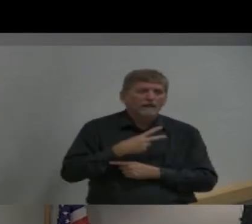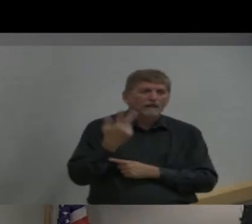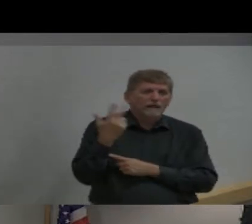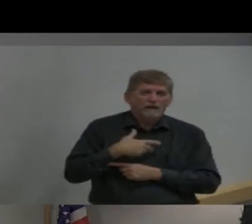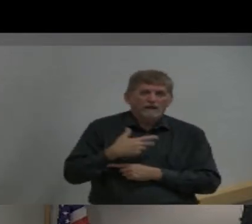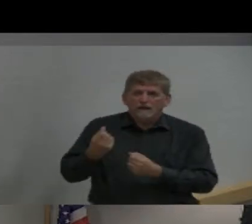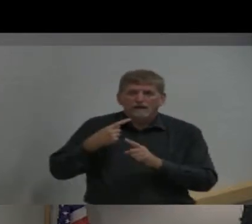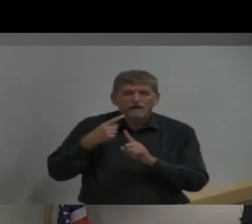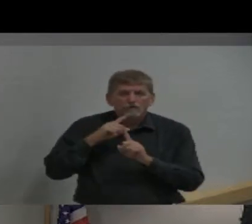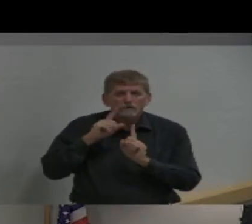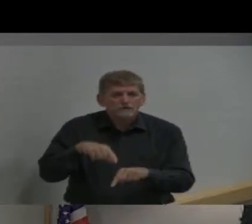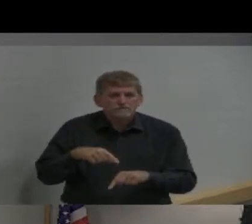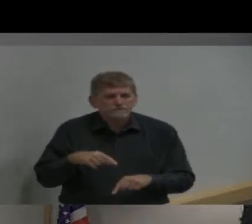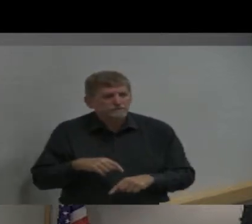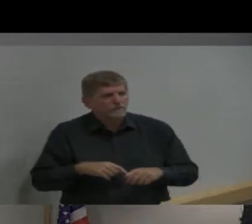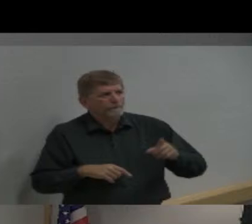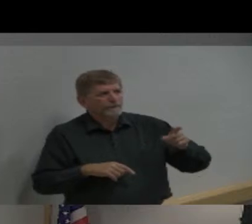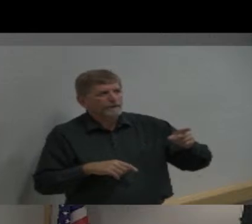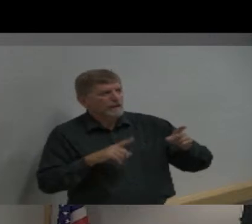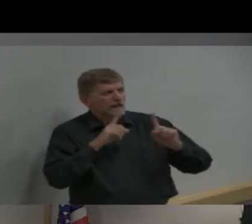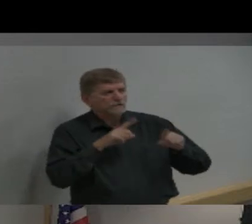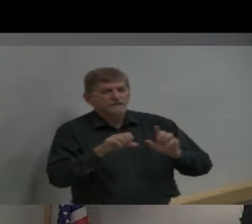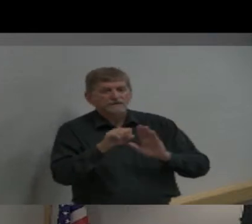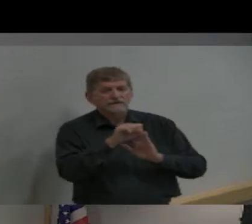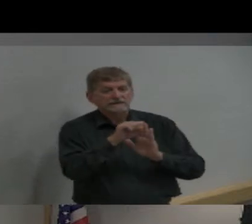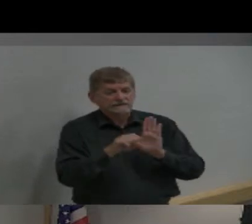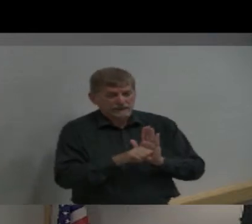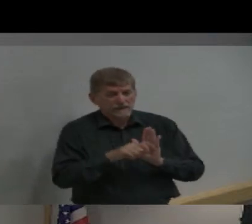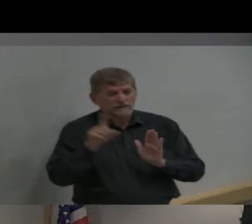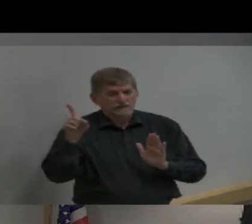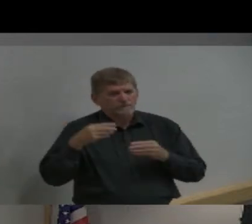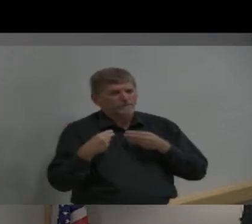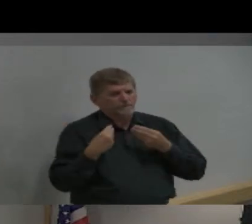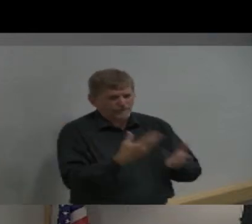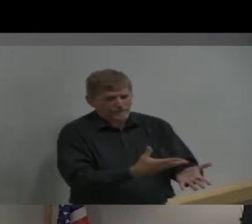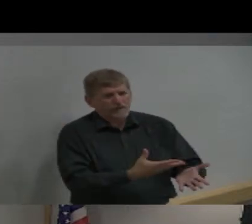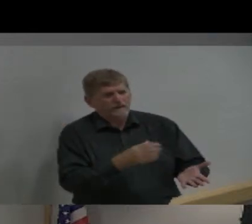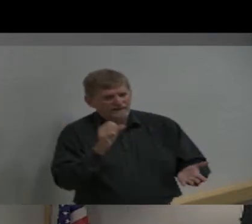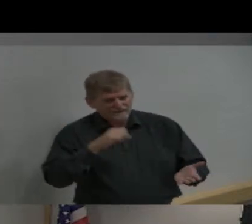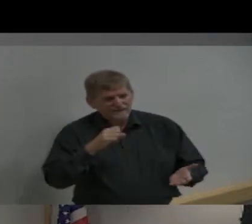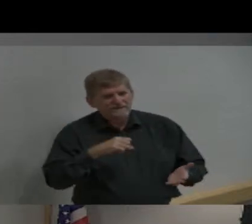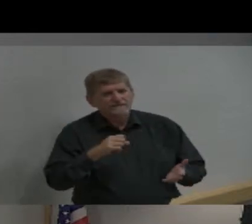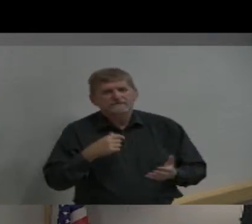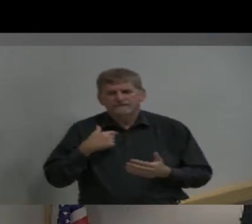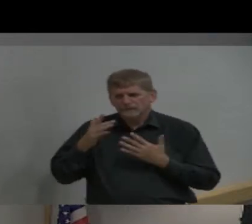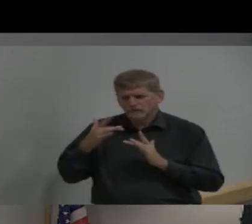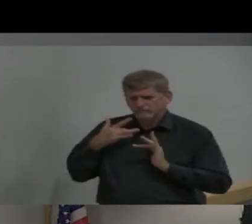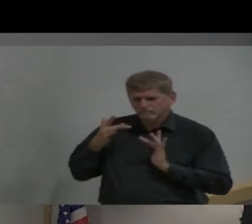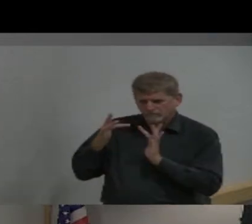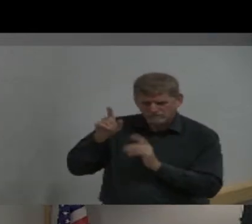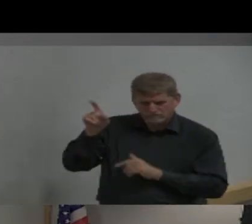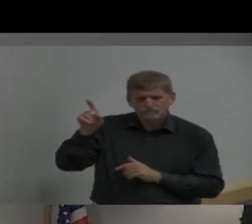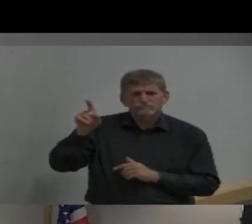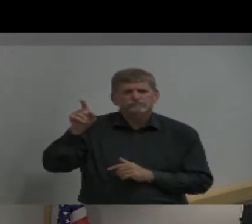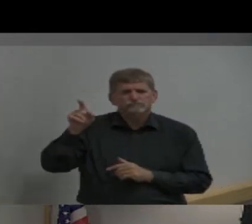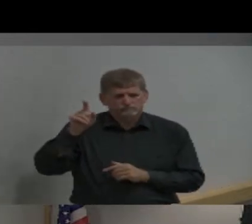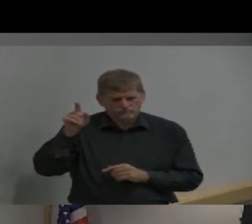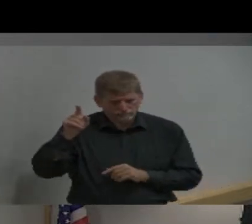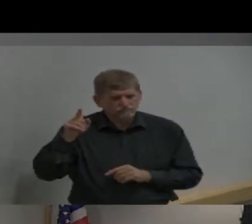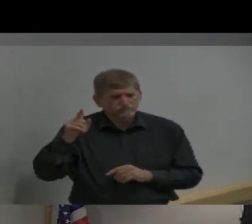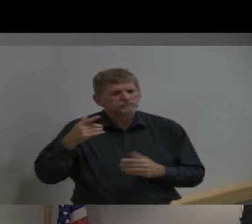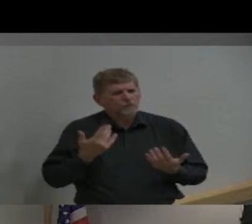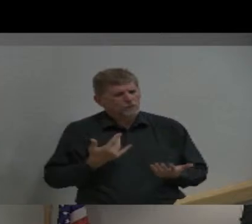those. I have contacted state about congregate settings such as the jail and our Lafayette Transitional